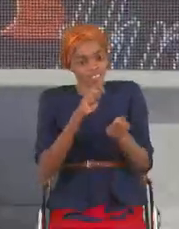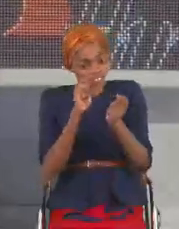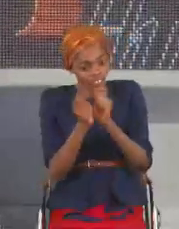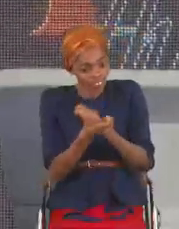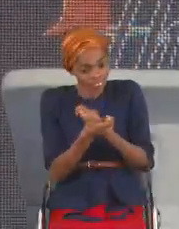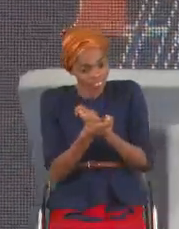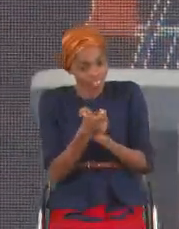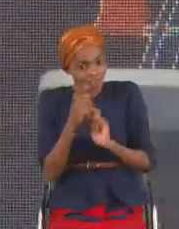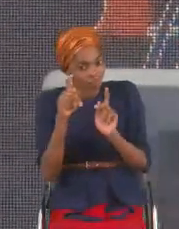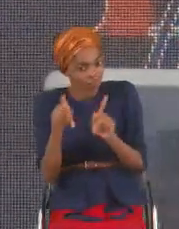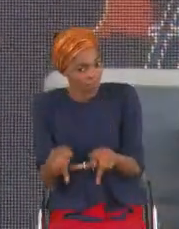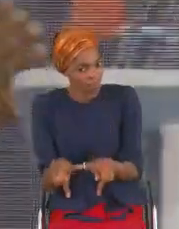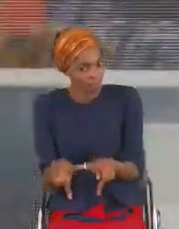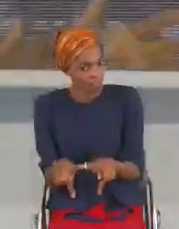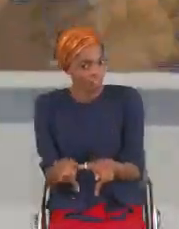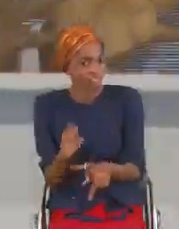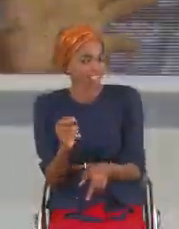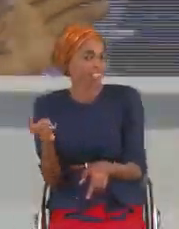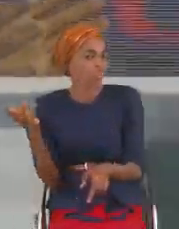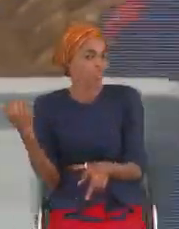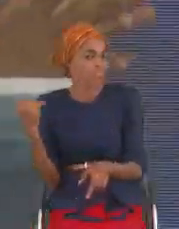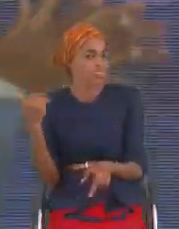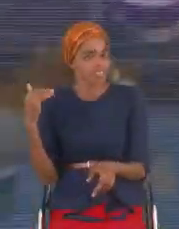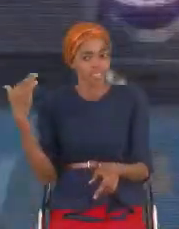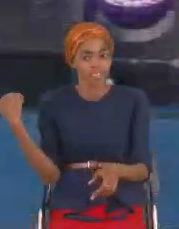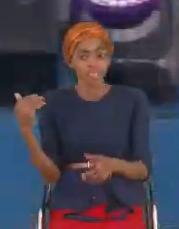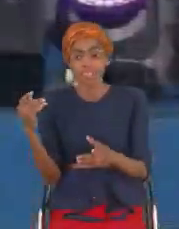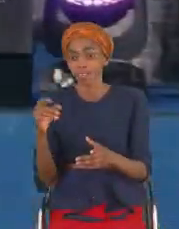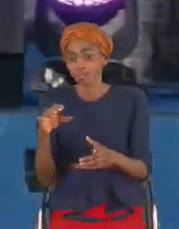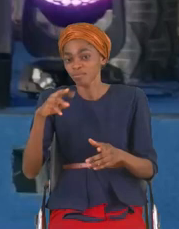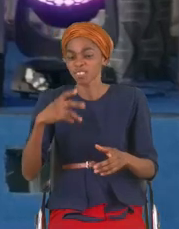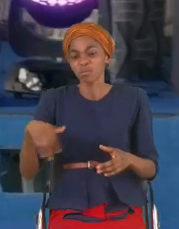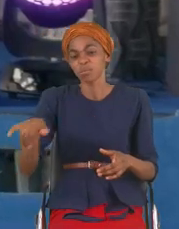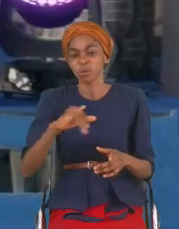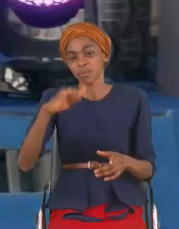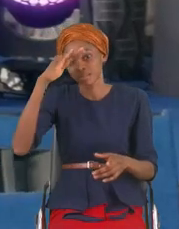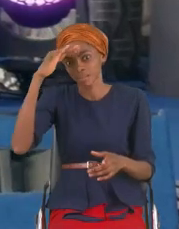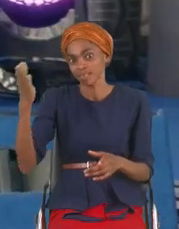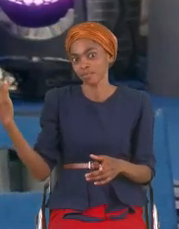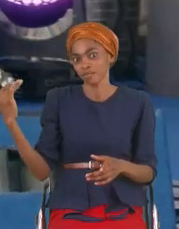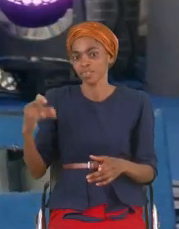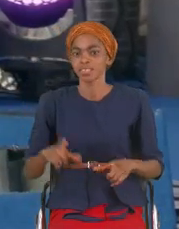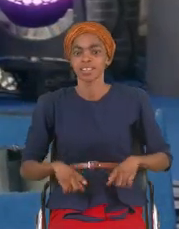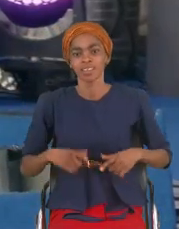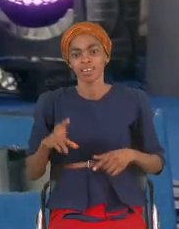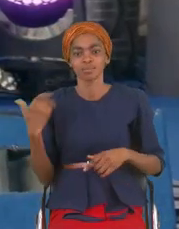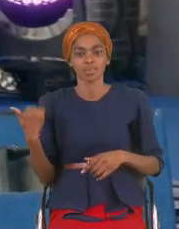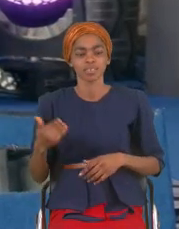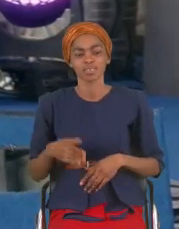transformed person. He was a civilian. His life was